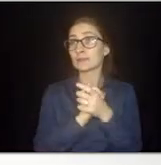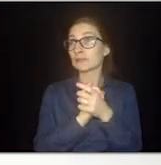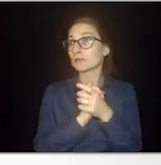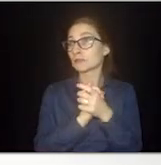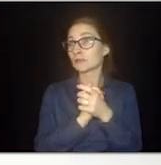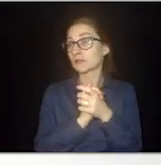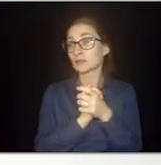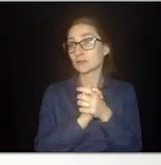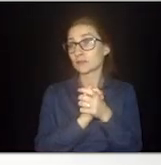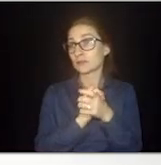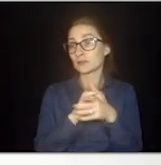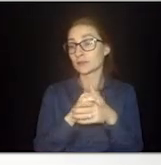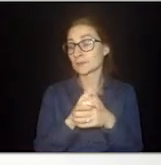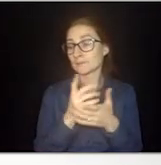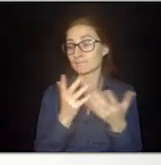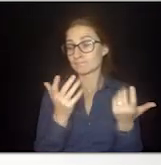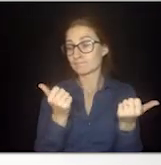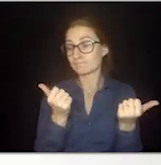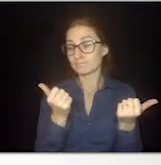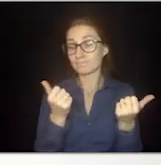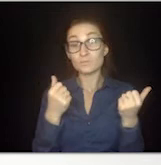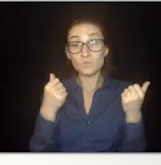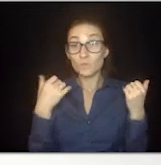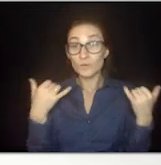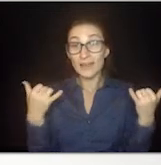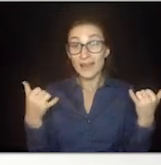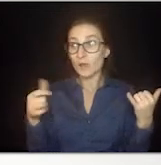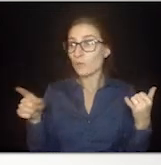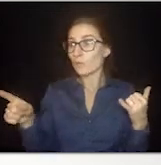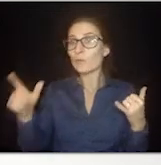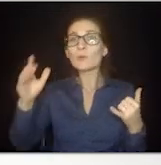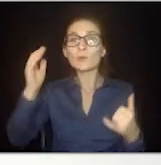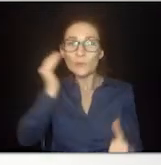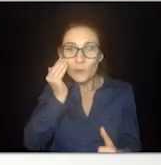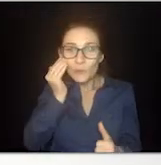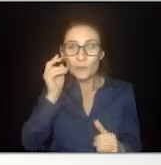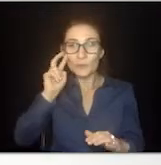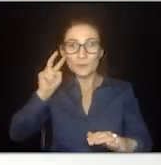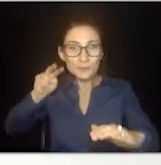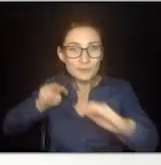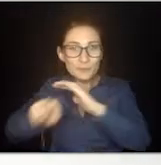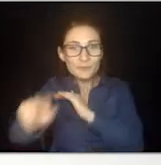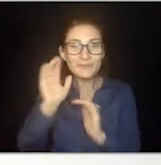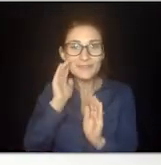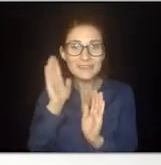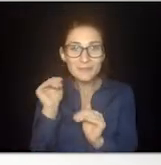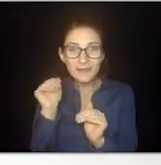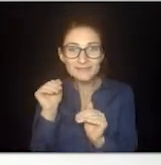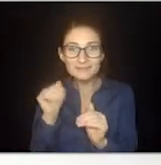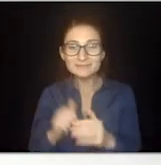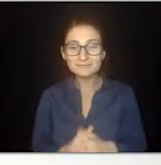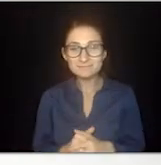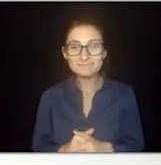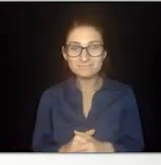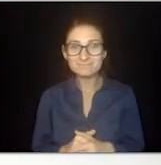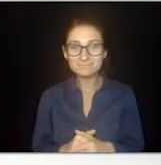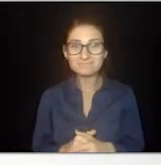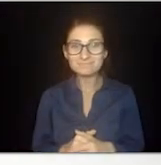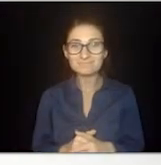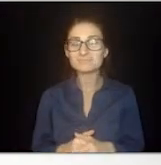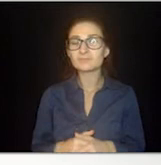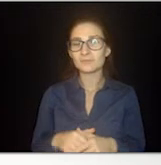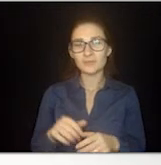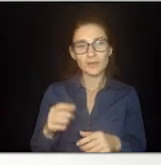The idea that I now know what's going to happen. So this